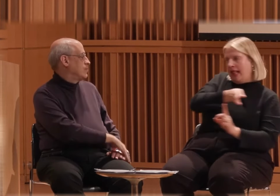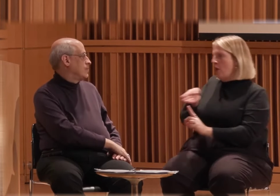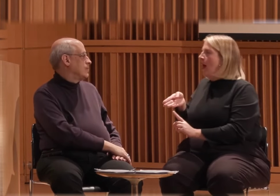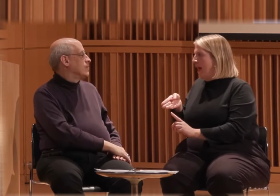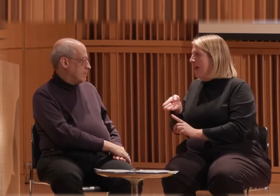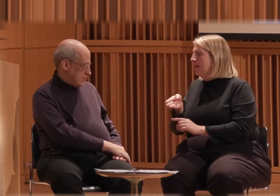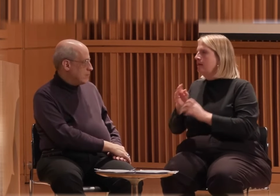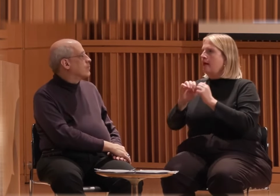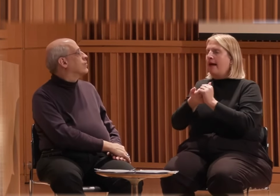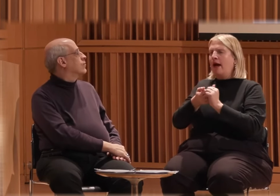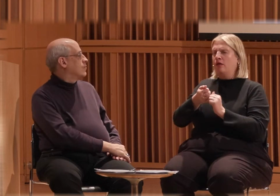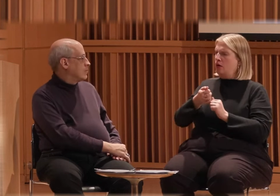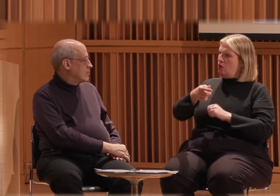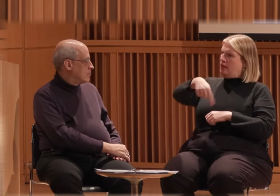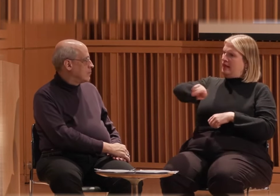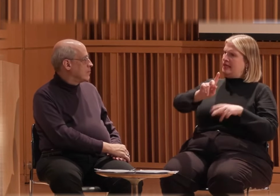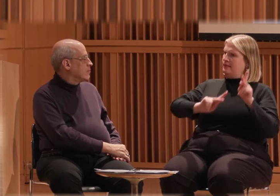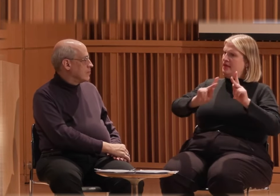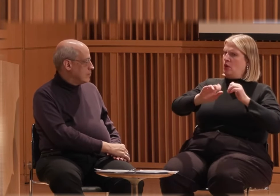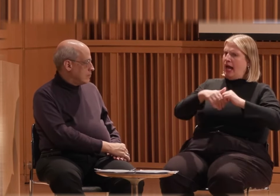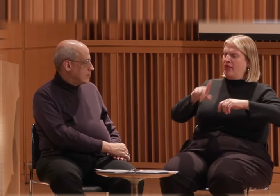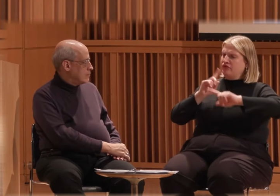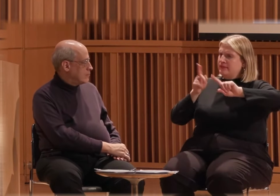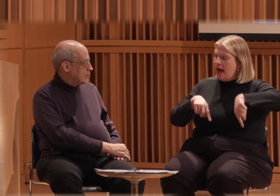about how these people respond, or people from,